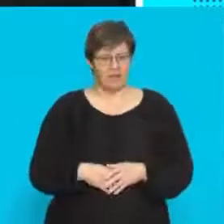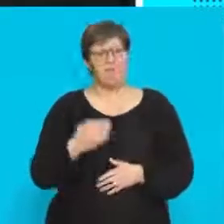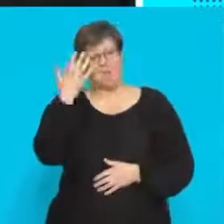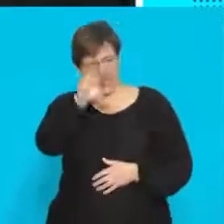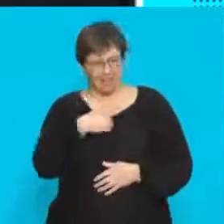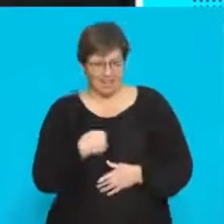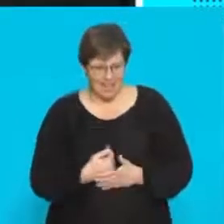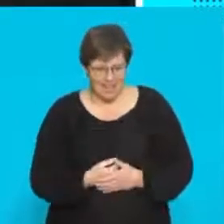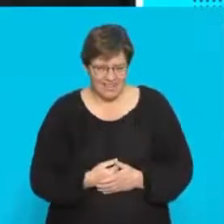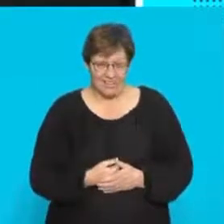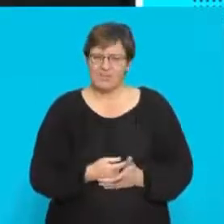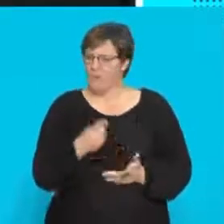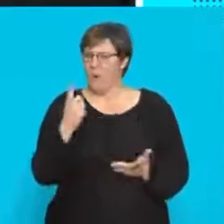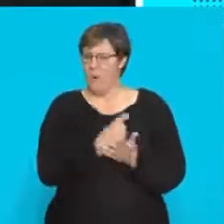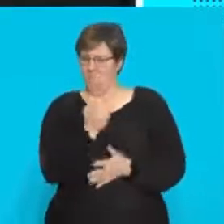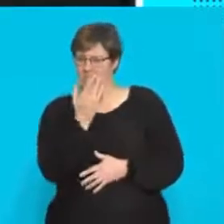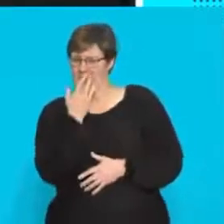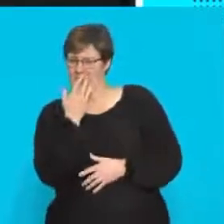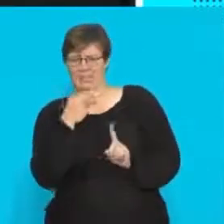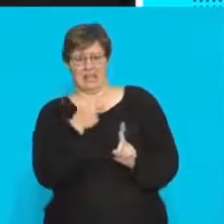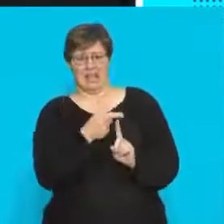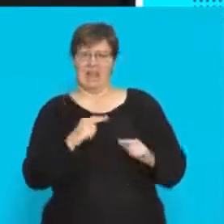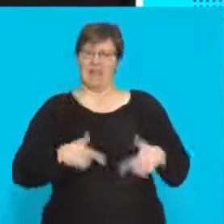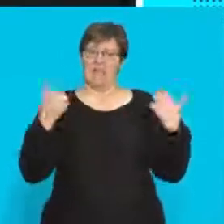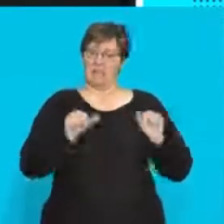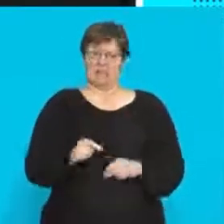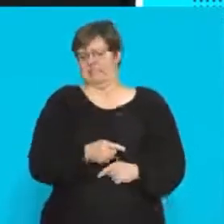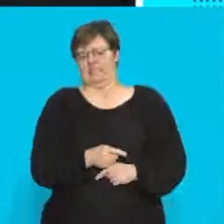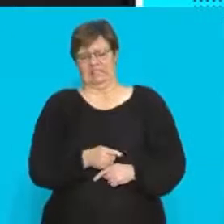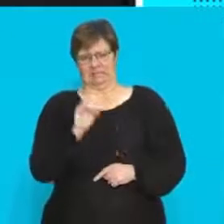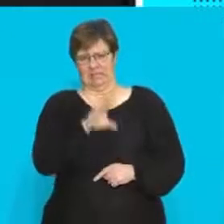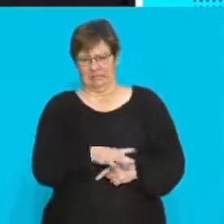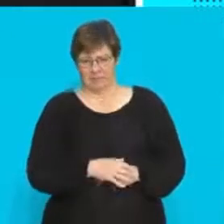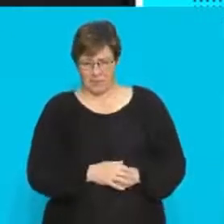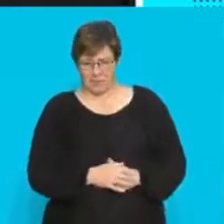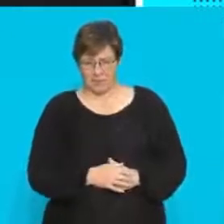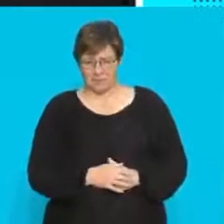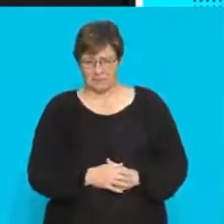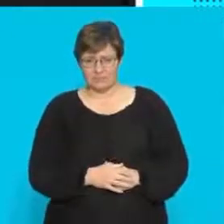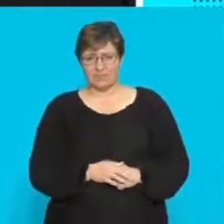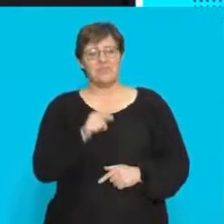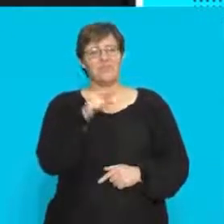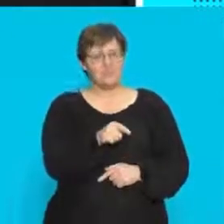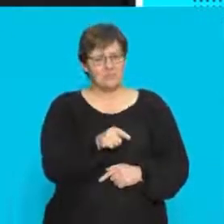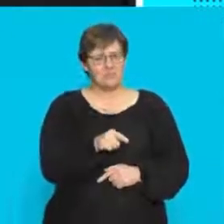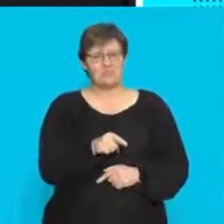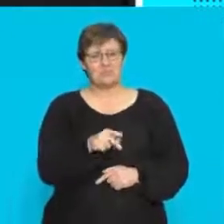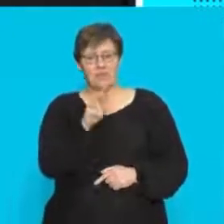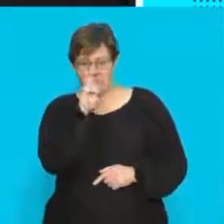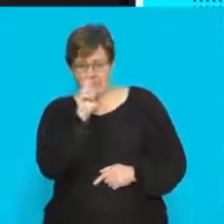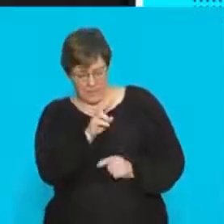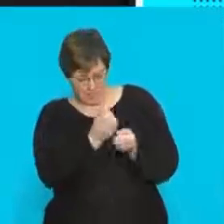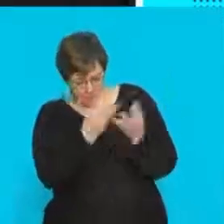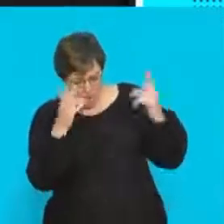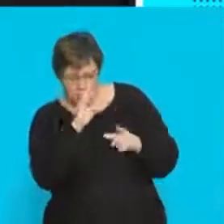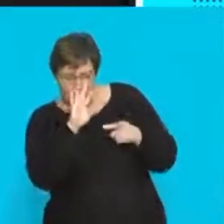to roll your eyes, and it's not always your favorite part of life science. But I must tell you, it's the part that